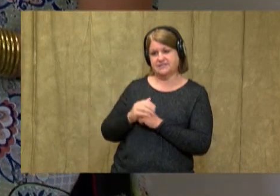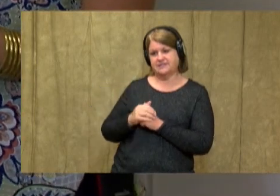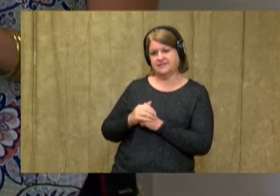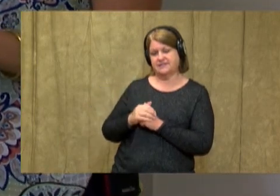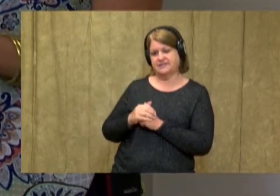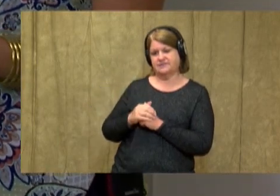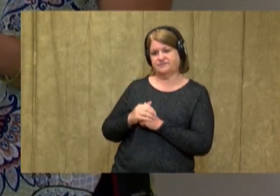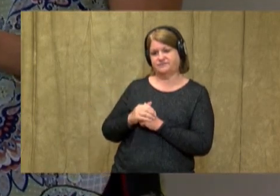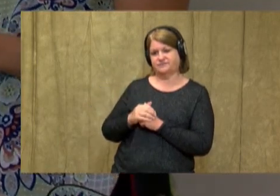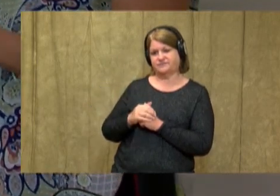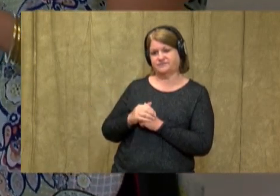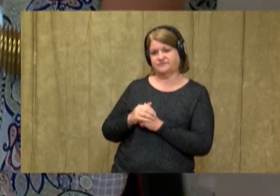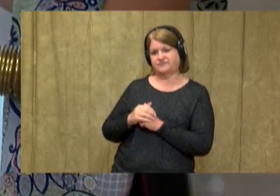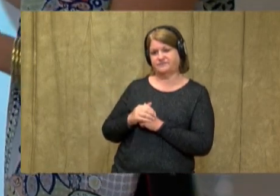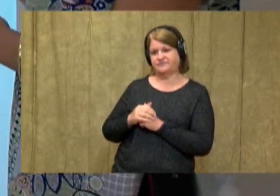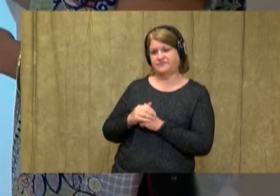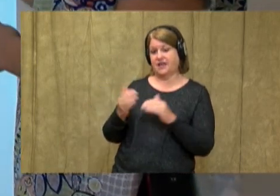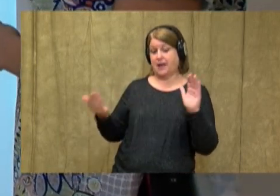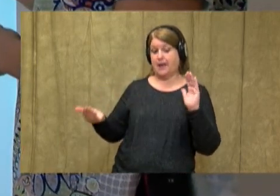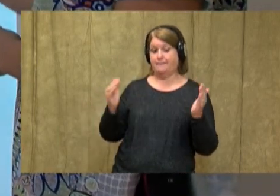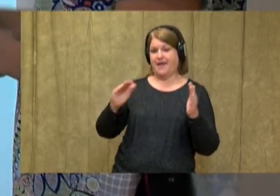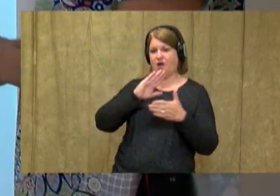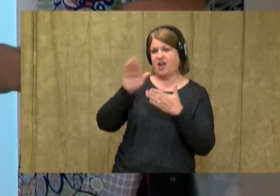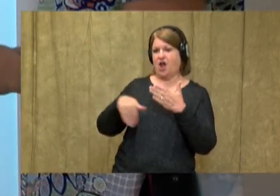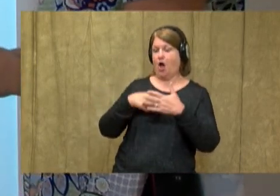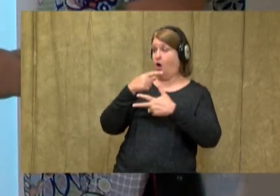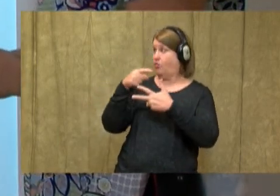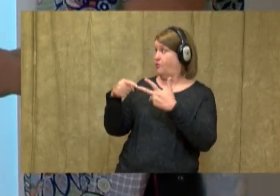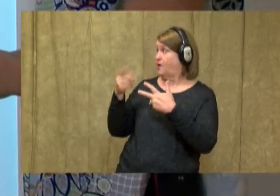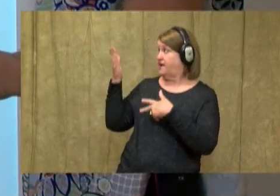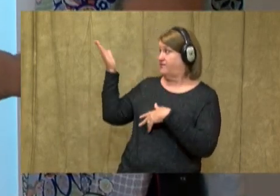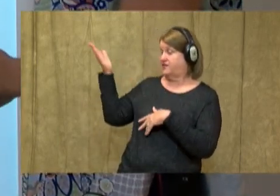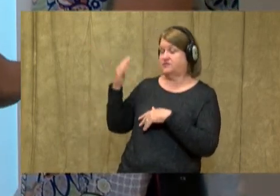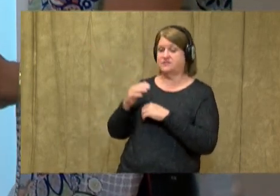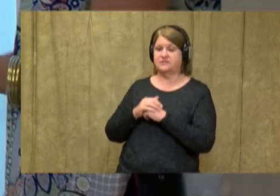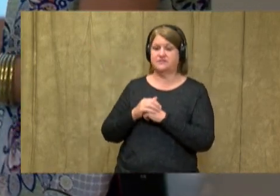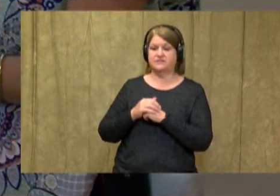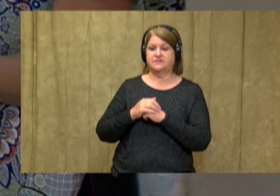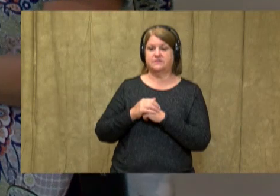Who is the shortest out of comparing all three?